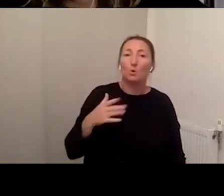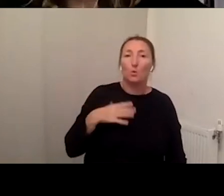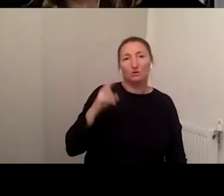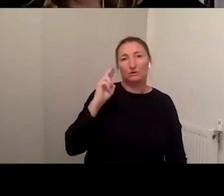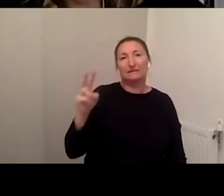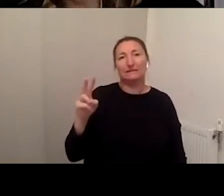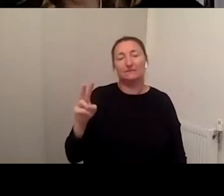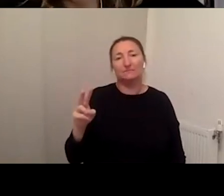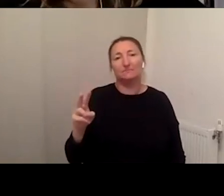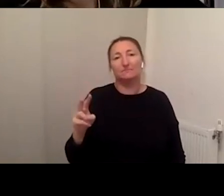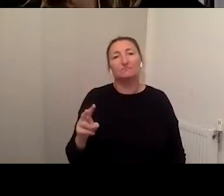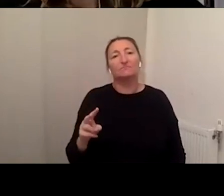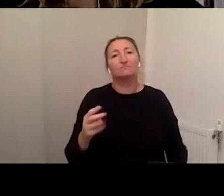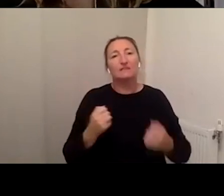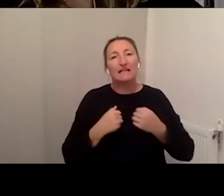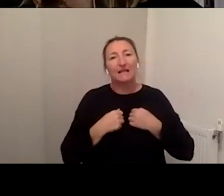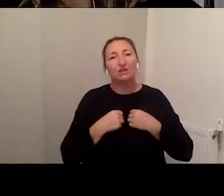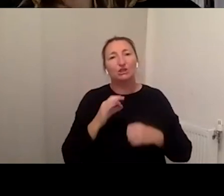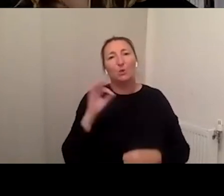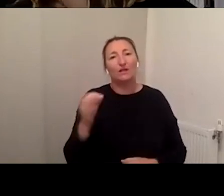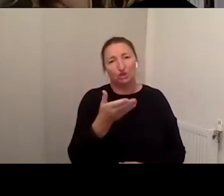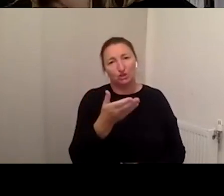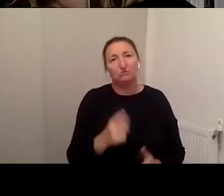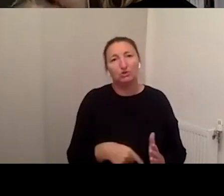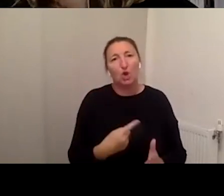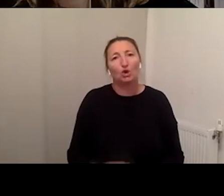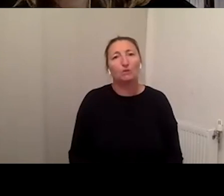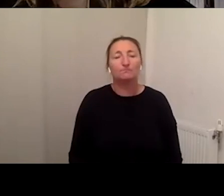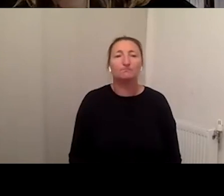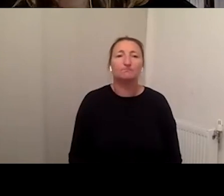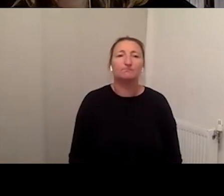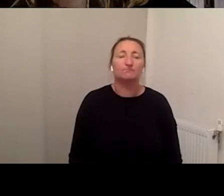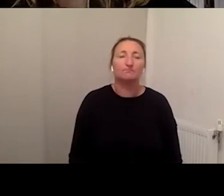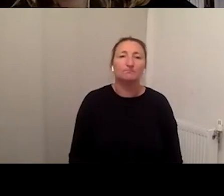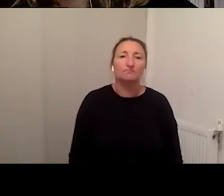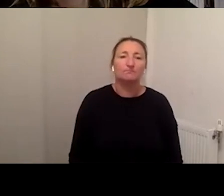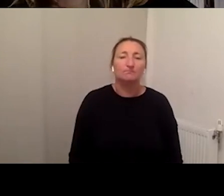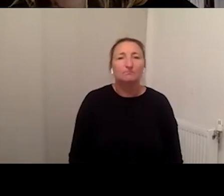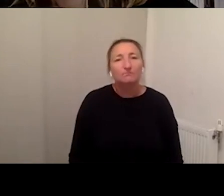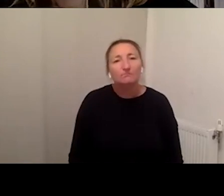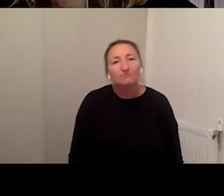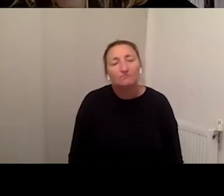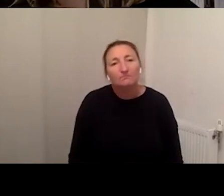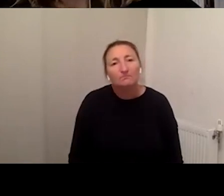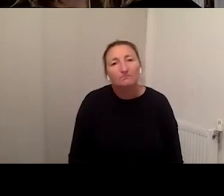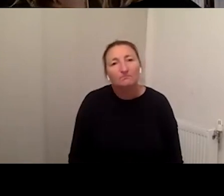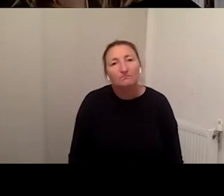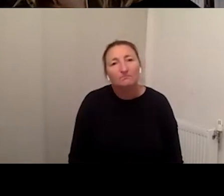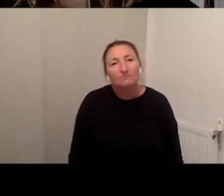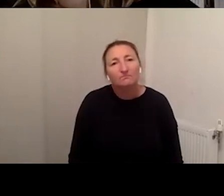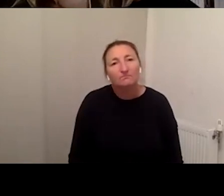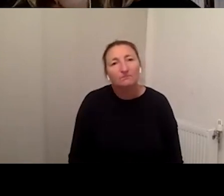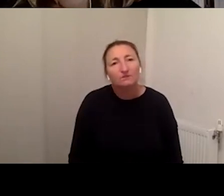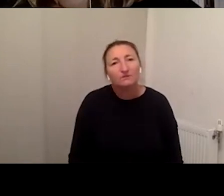of energy questions? John, what would make you really pleased to see coming out of COP in terms of our